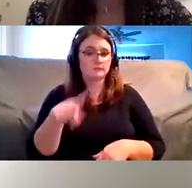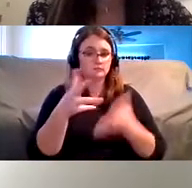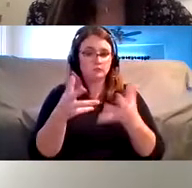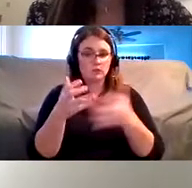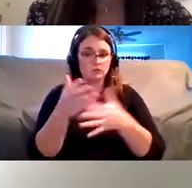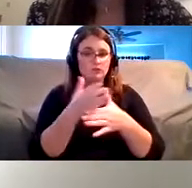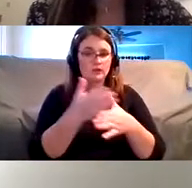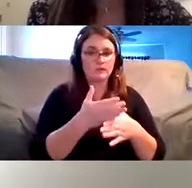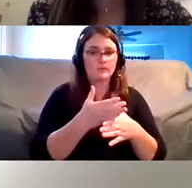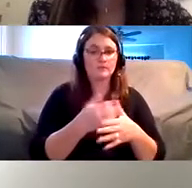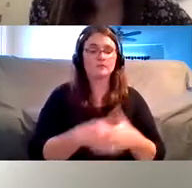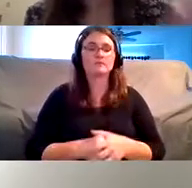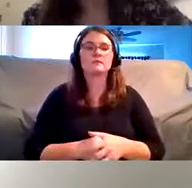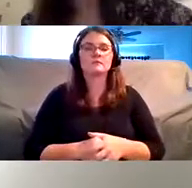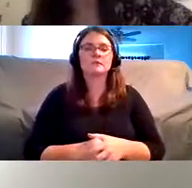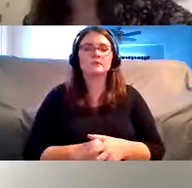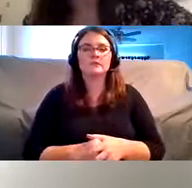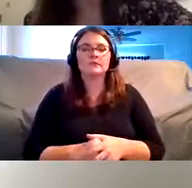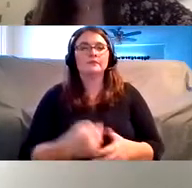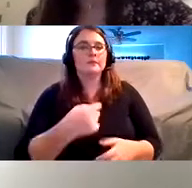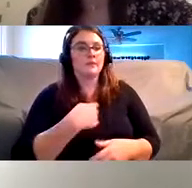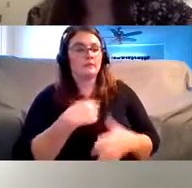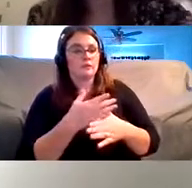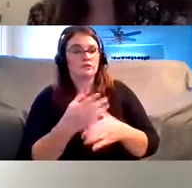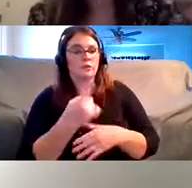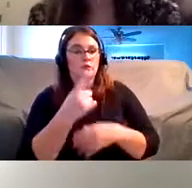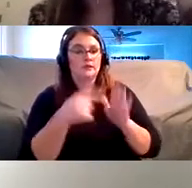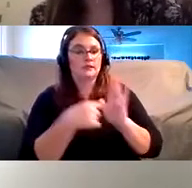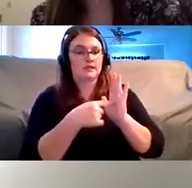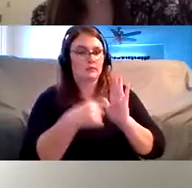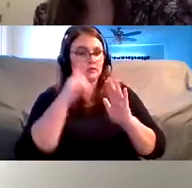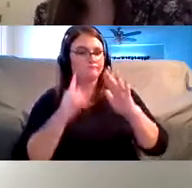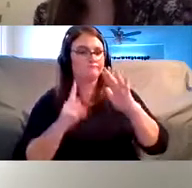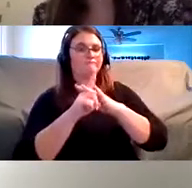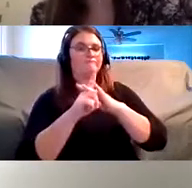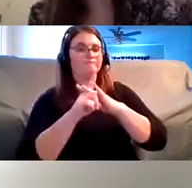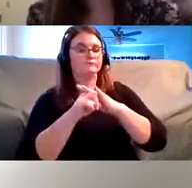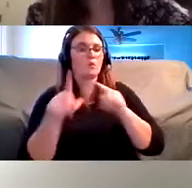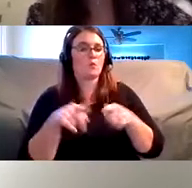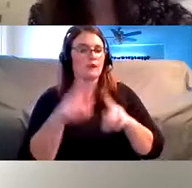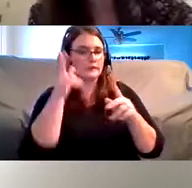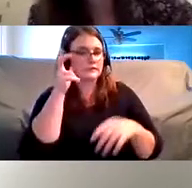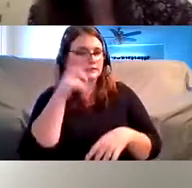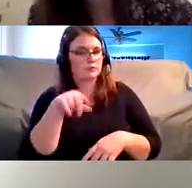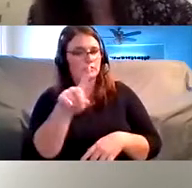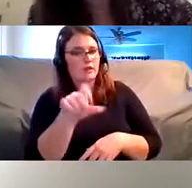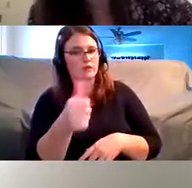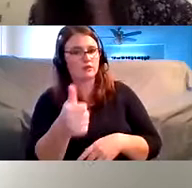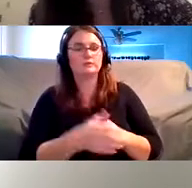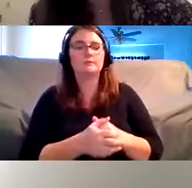I'll share one example that came to mind as I was listening to. When I was interviewing, I was doing